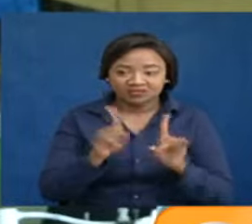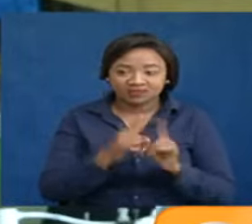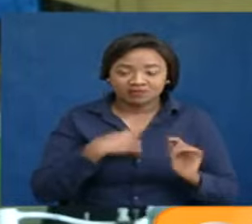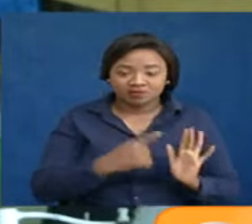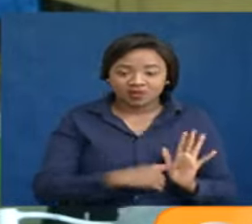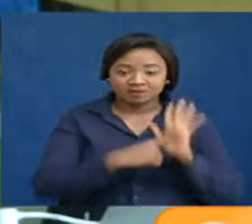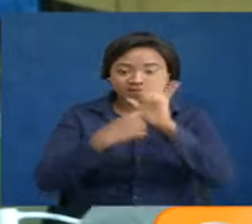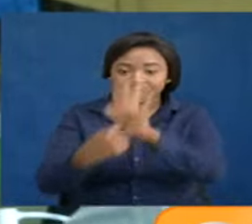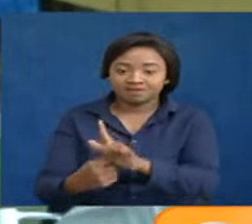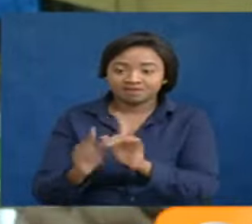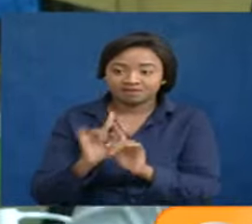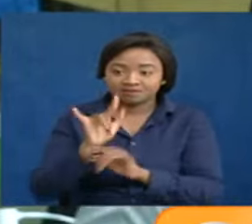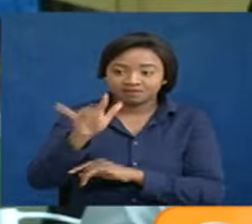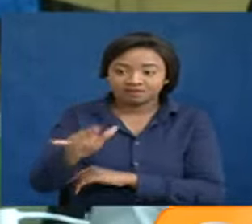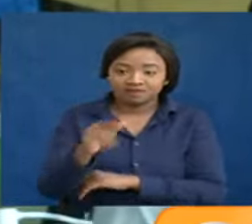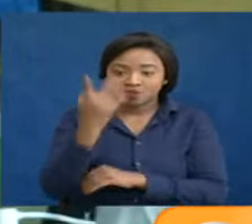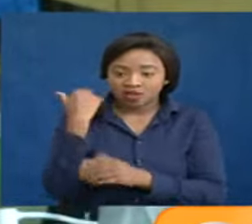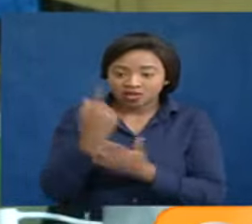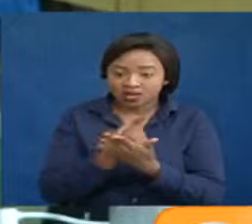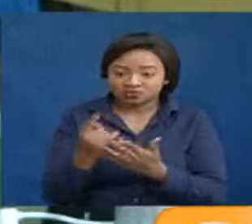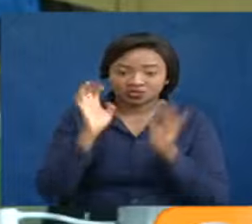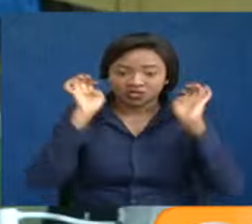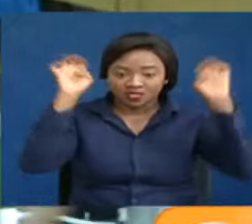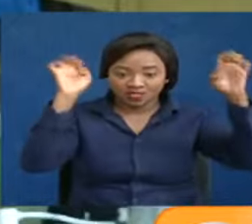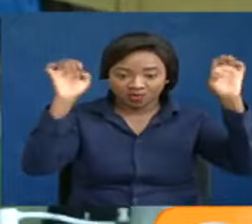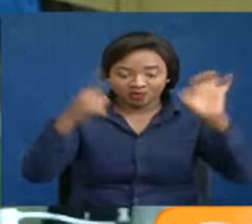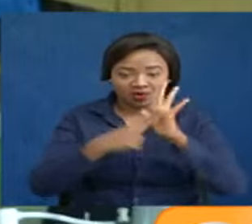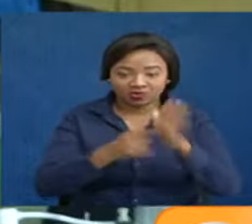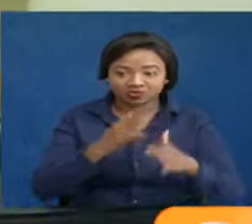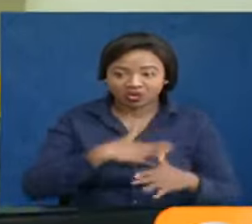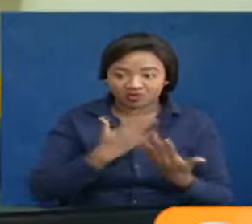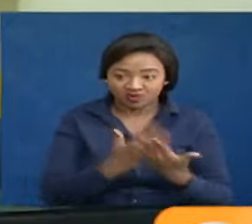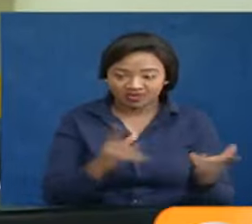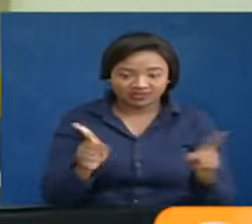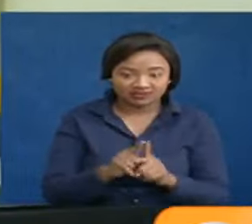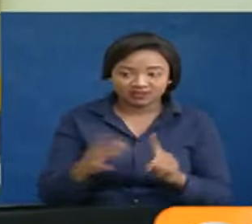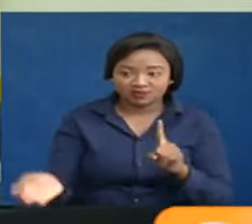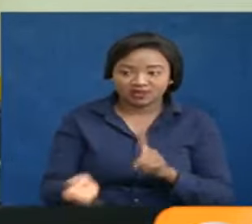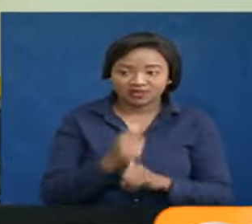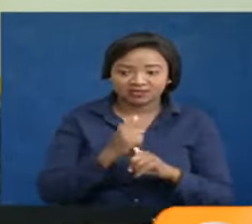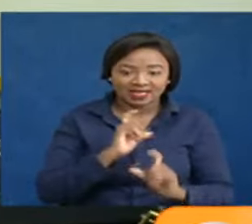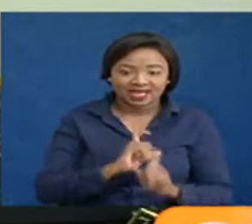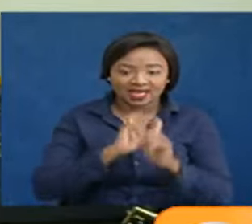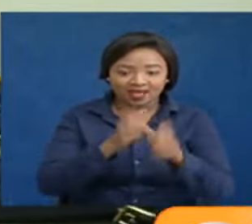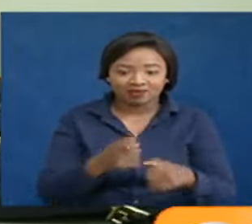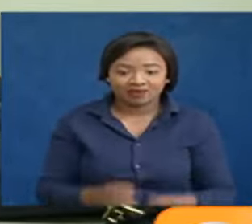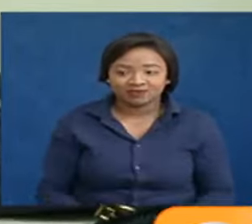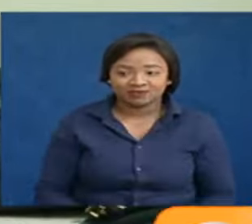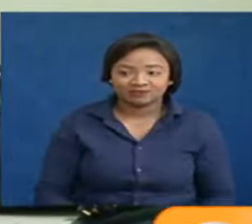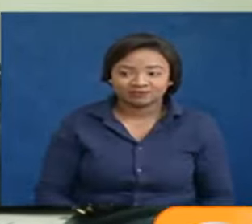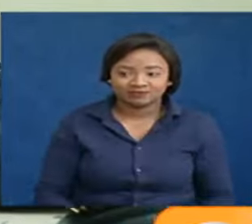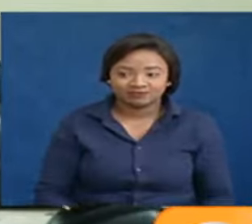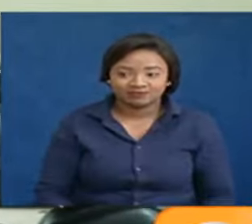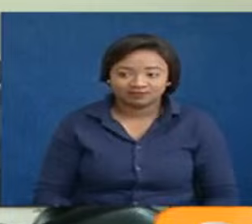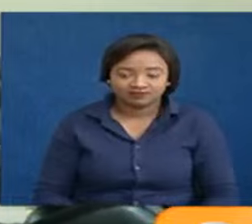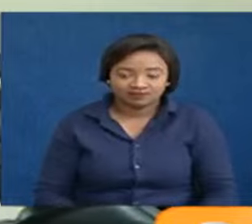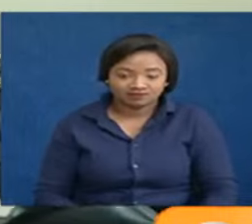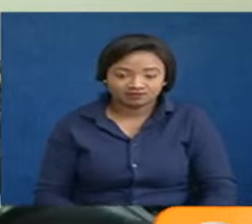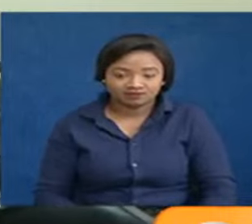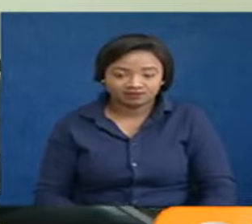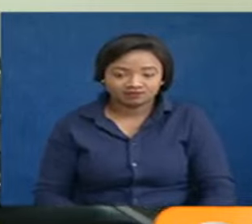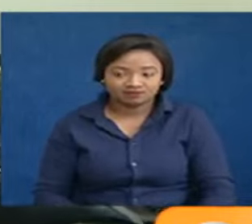Ethiopia just a week ago, to which we even won an award as under the Upcycle Footwear Collection. We were the